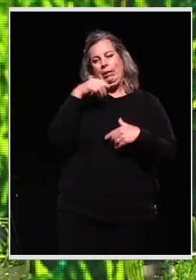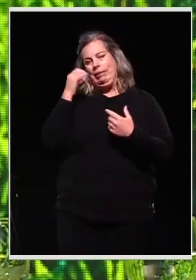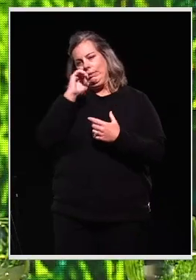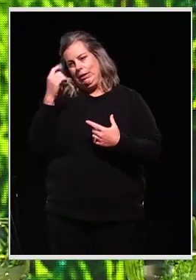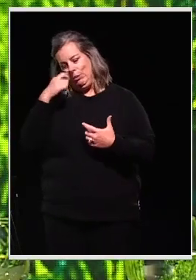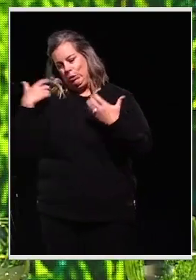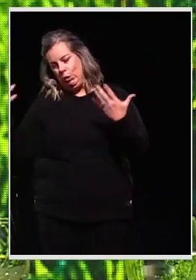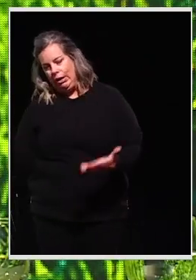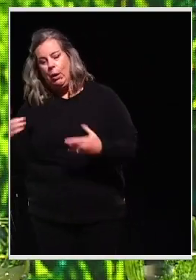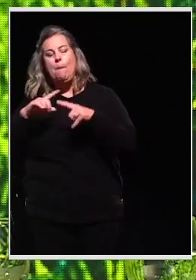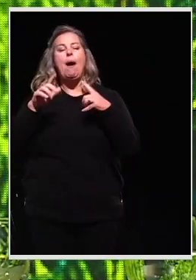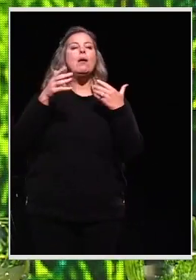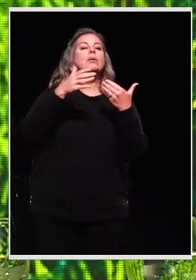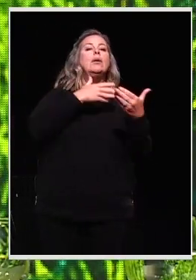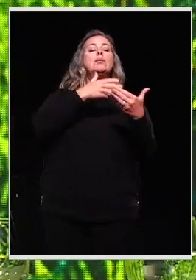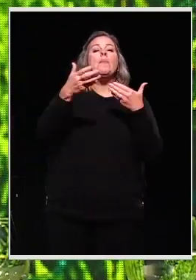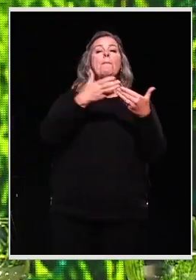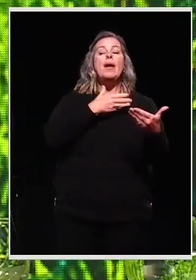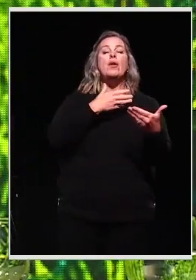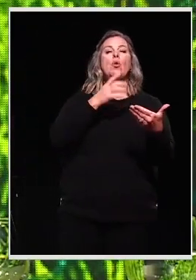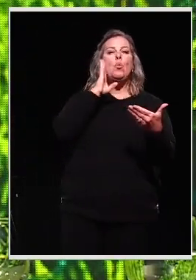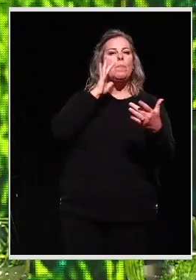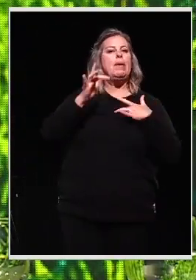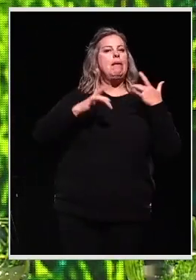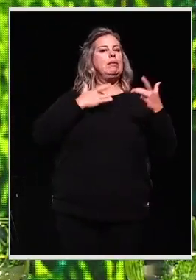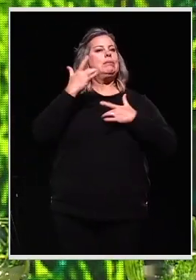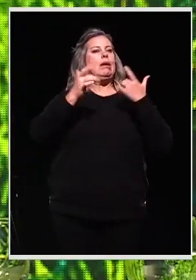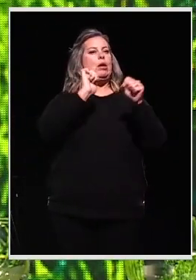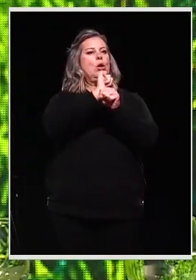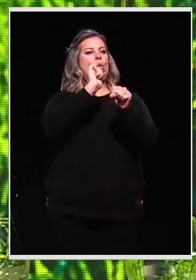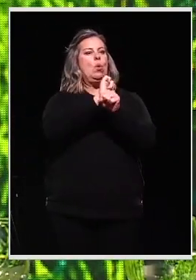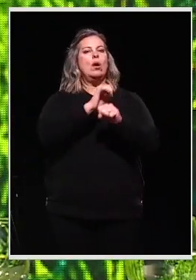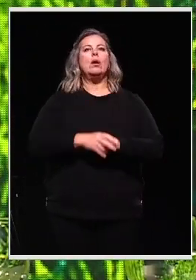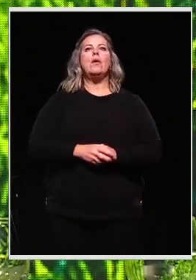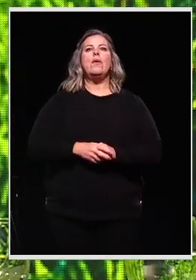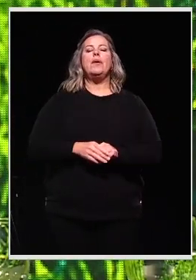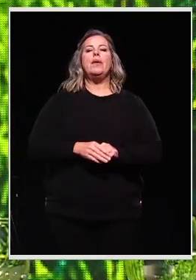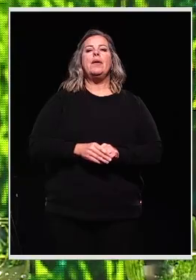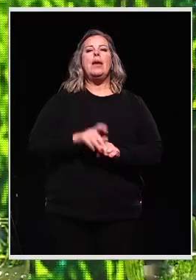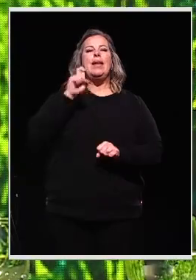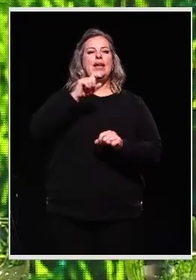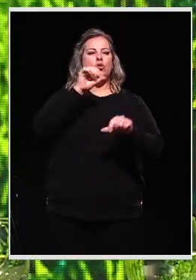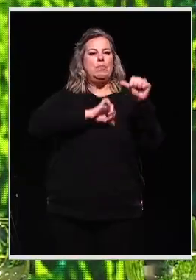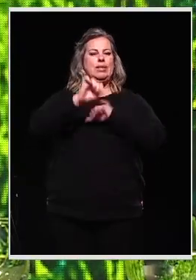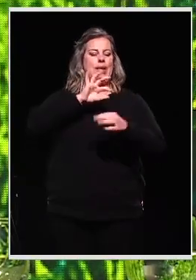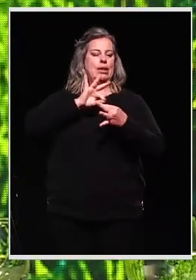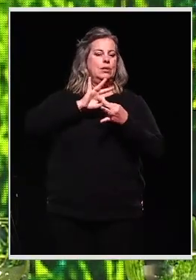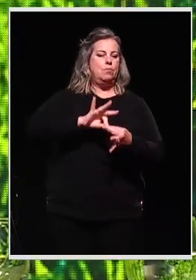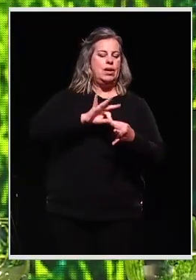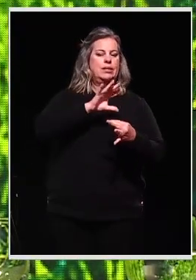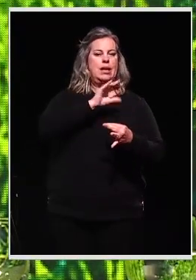Coast, but regardless, it's going to be exciting. It's very exciting, but it has to be science-based, and we have to avoid the